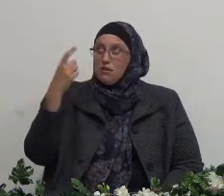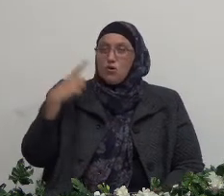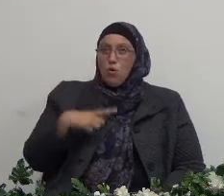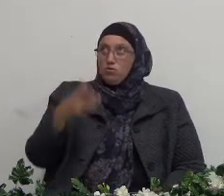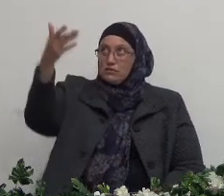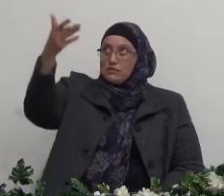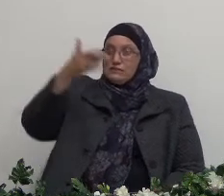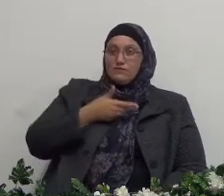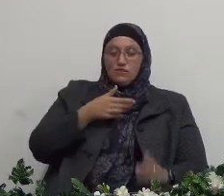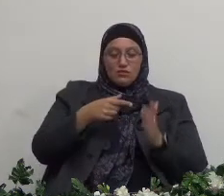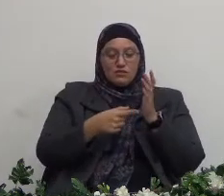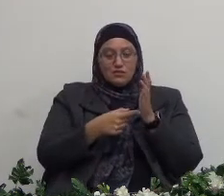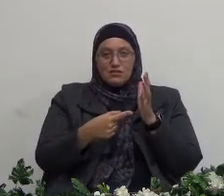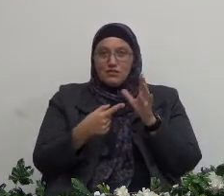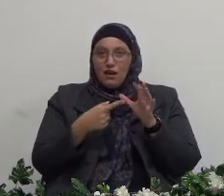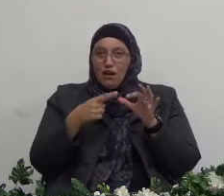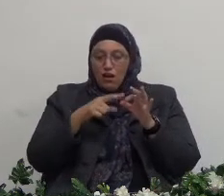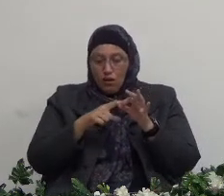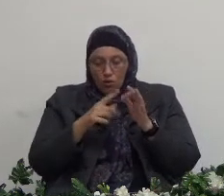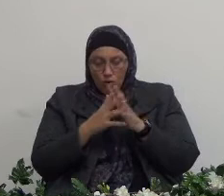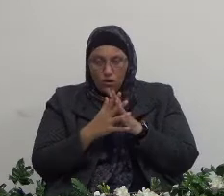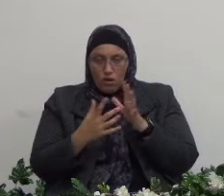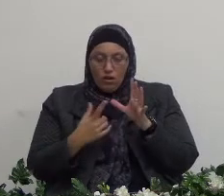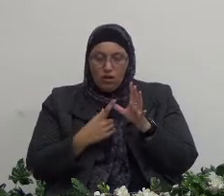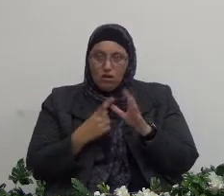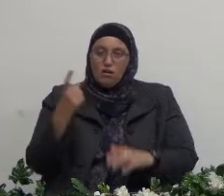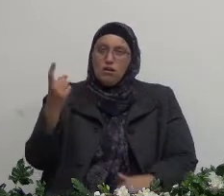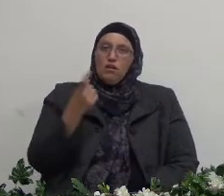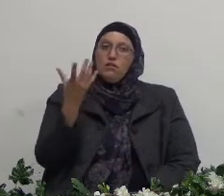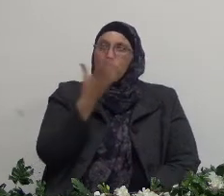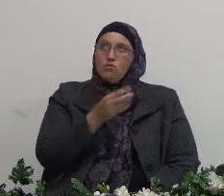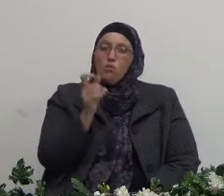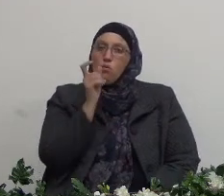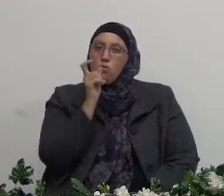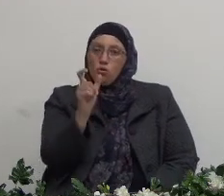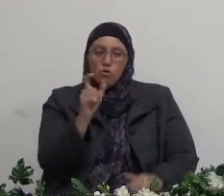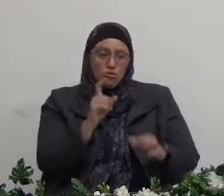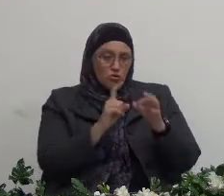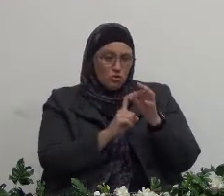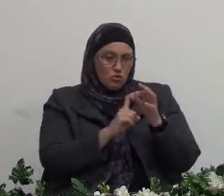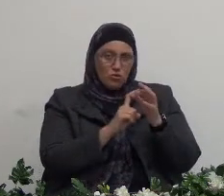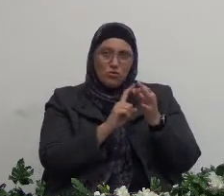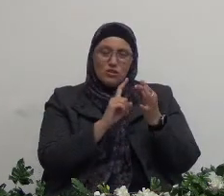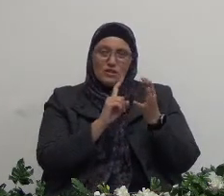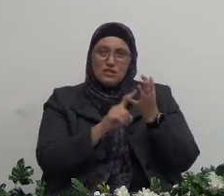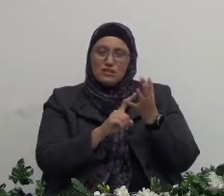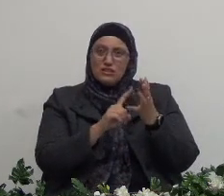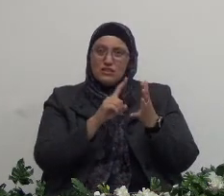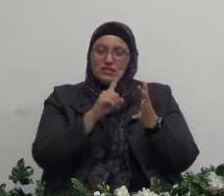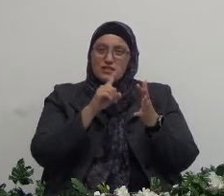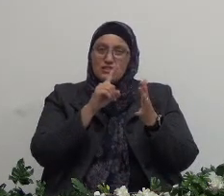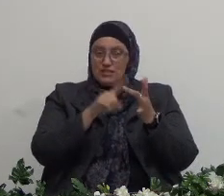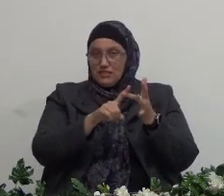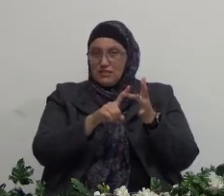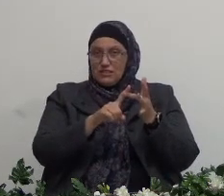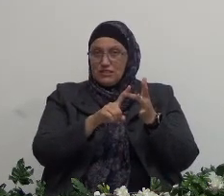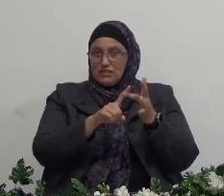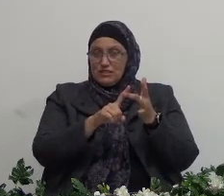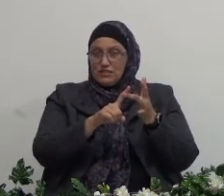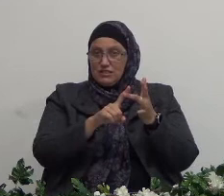or the word qi, which means to guard, which means to